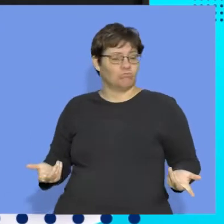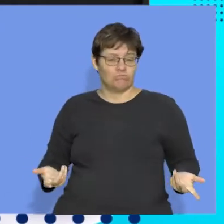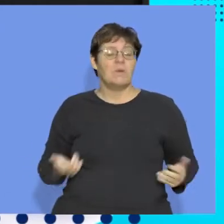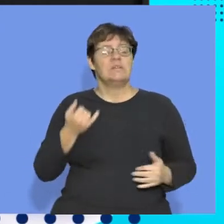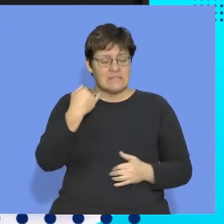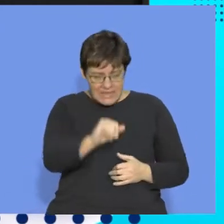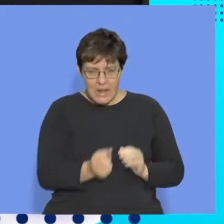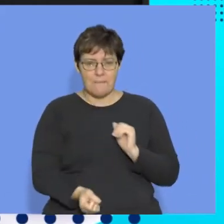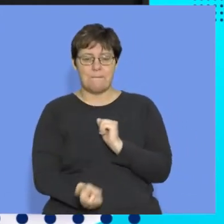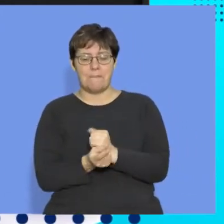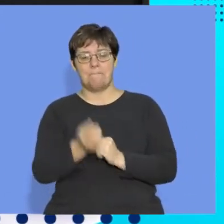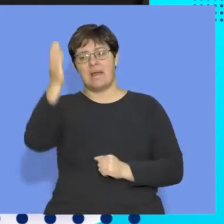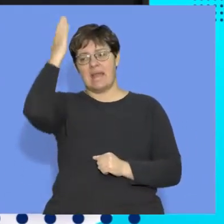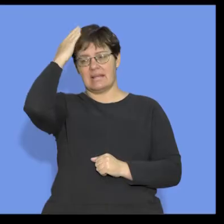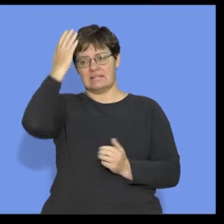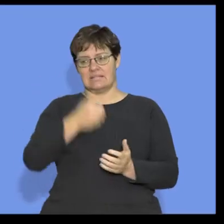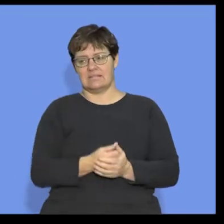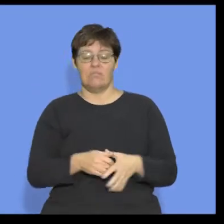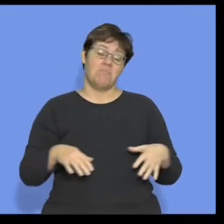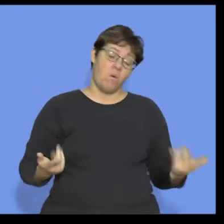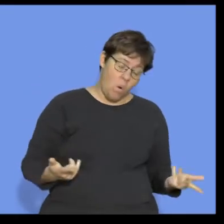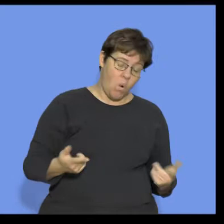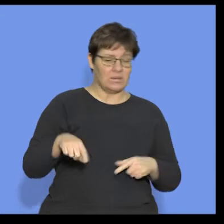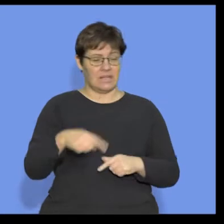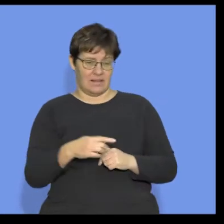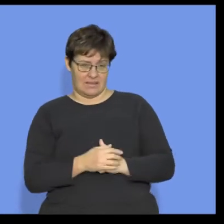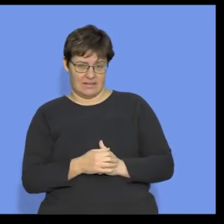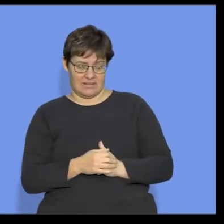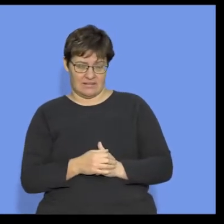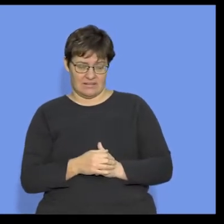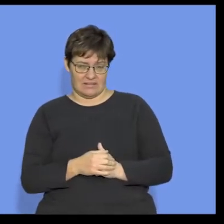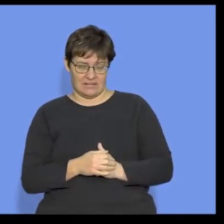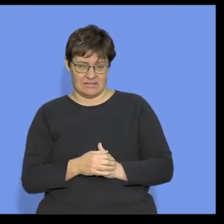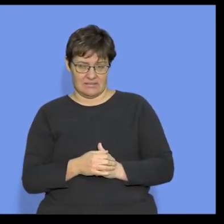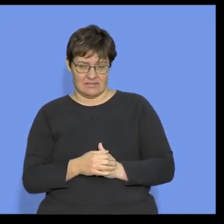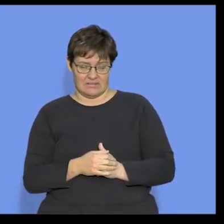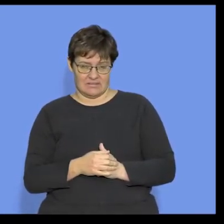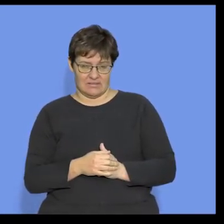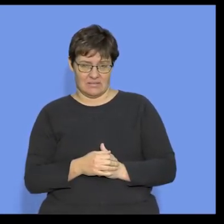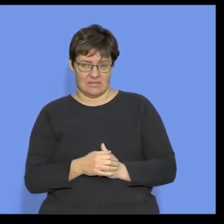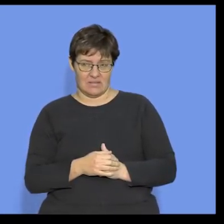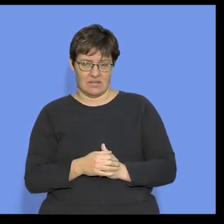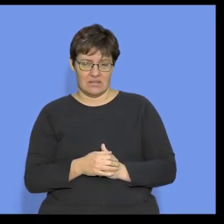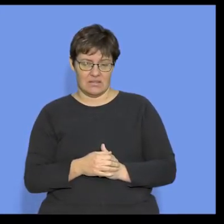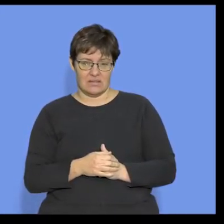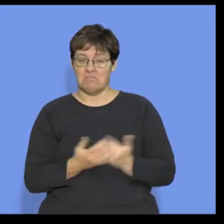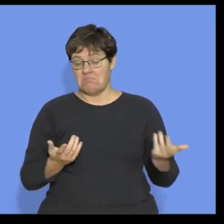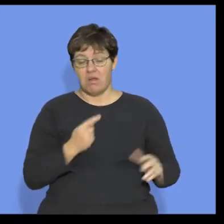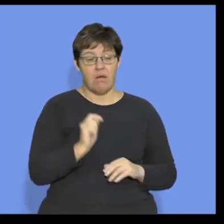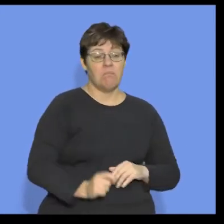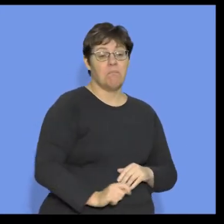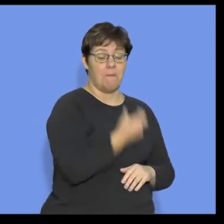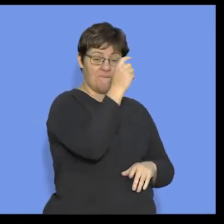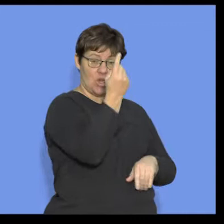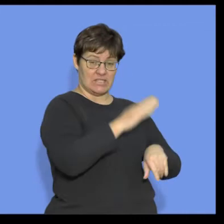together? So we can still get head or tail. Are we together? We